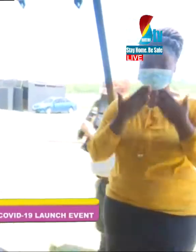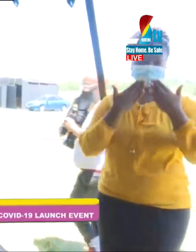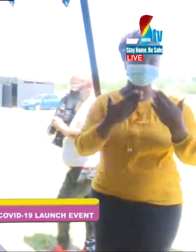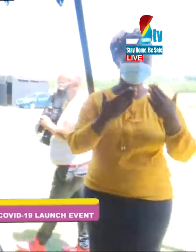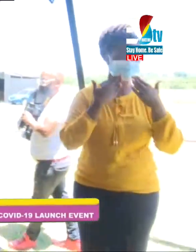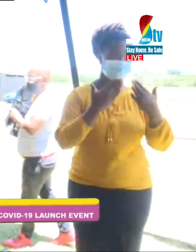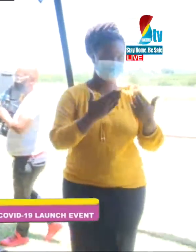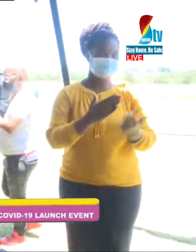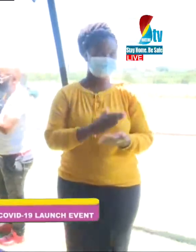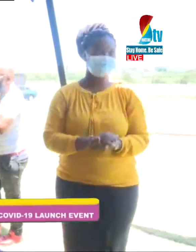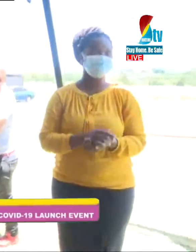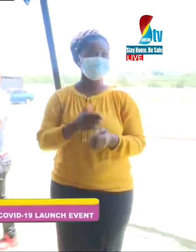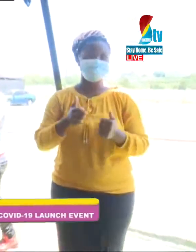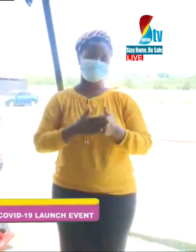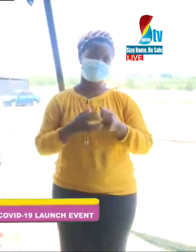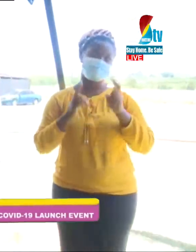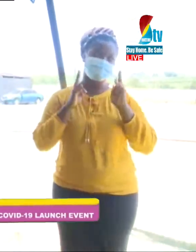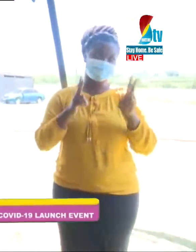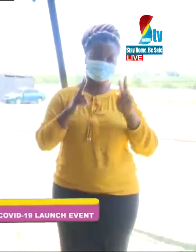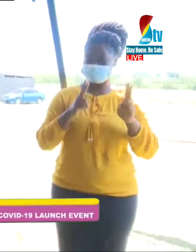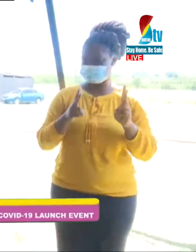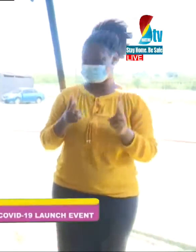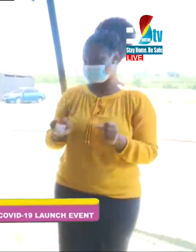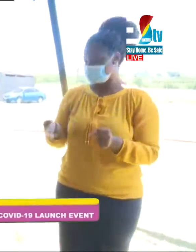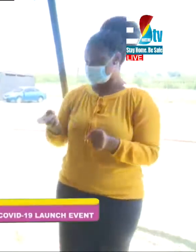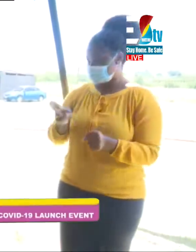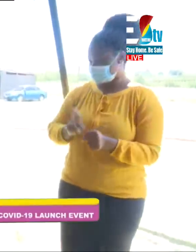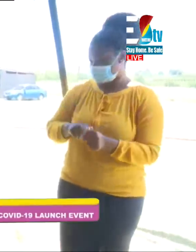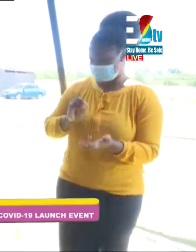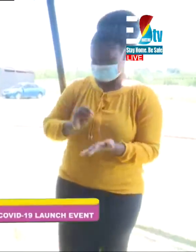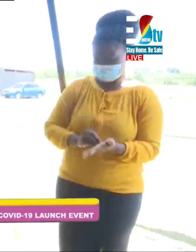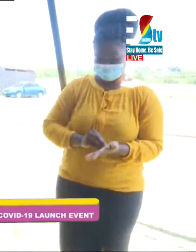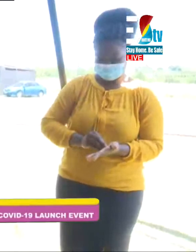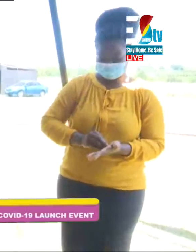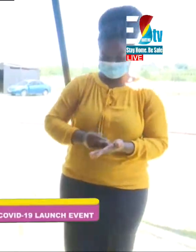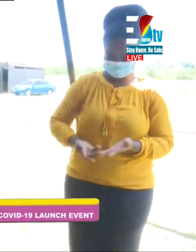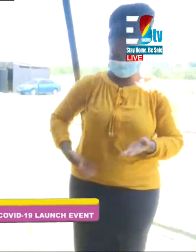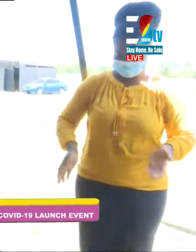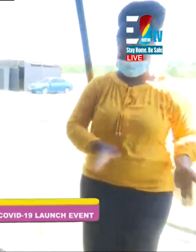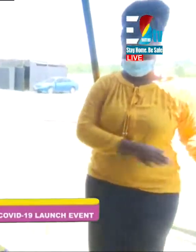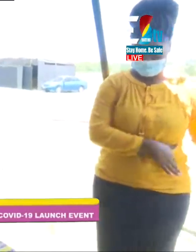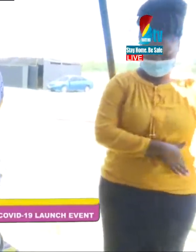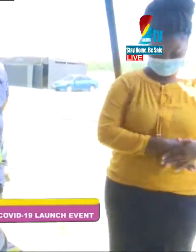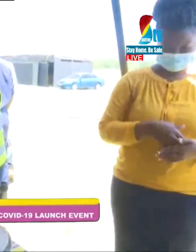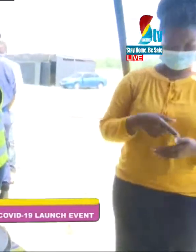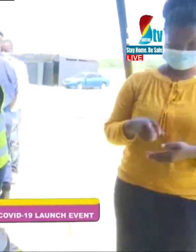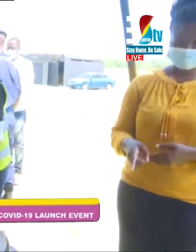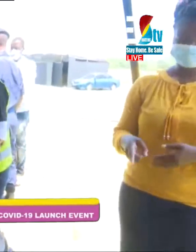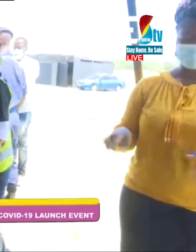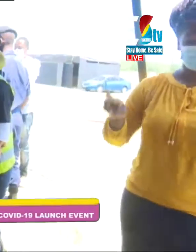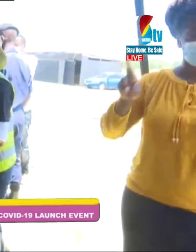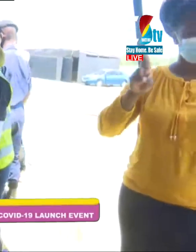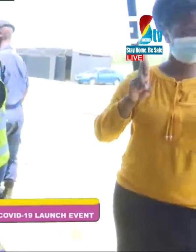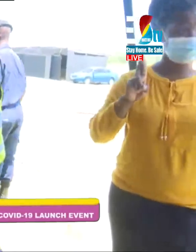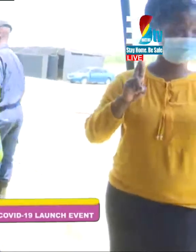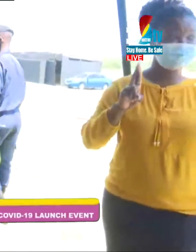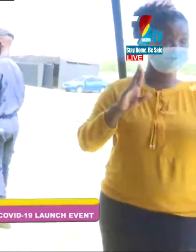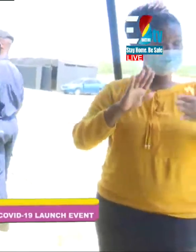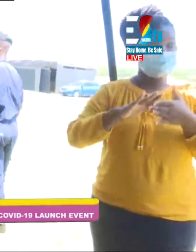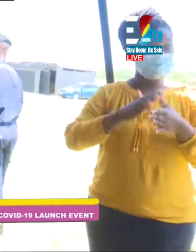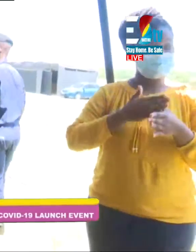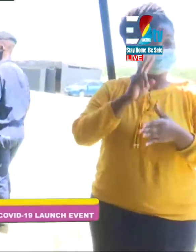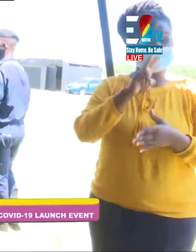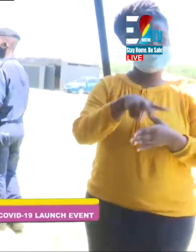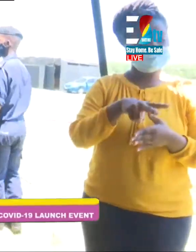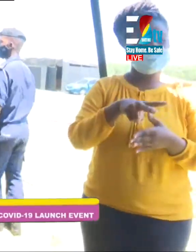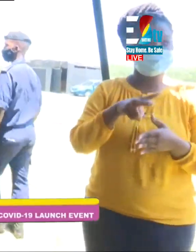Nkosi kusivakashela nelihiya lethu lelihle. Siyathemba ngoba nje imisebenzi yakangwane naye seyasonzela.